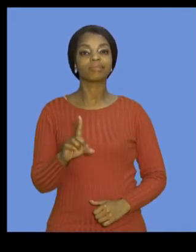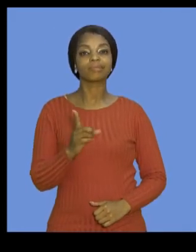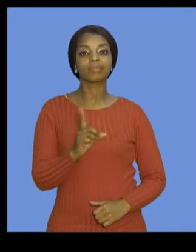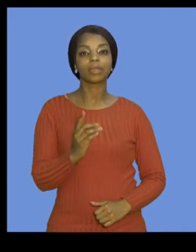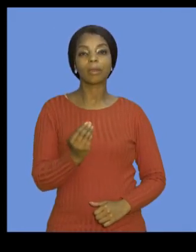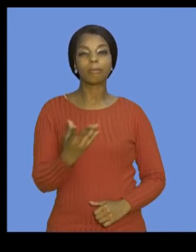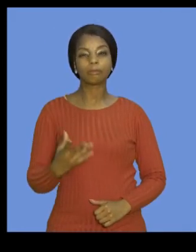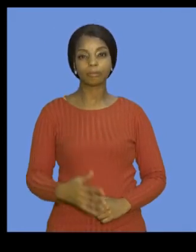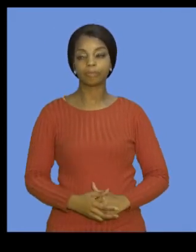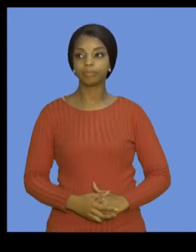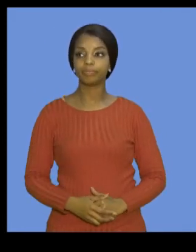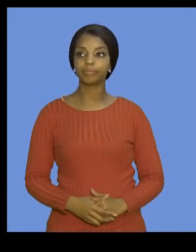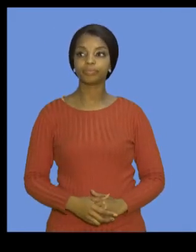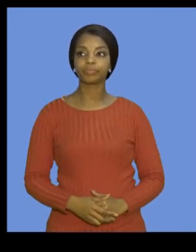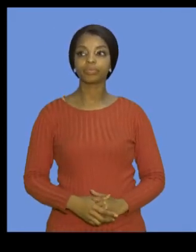will have